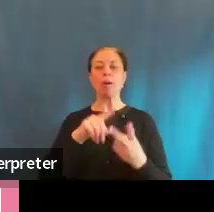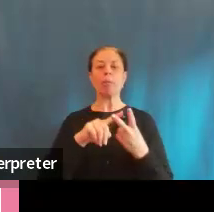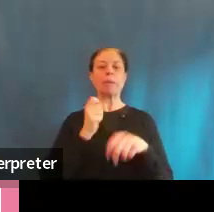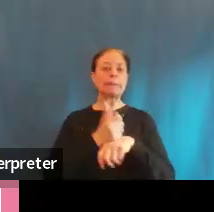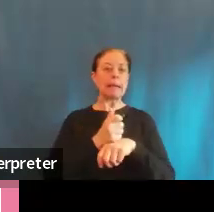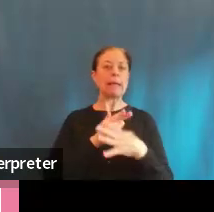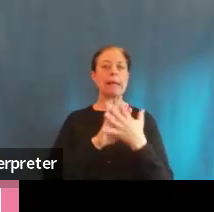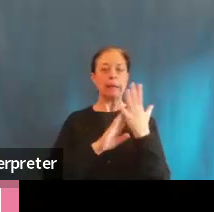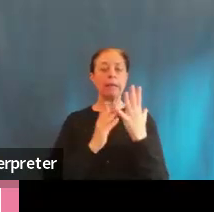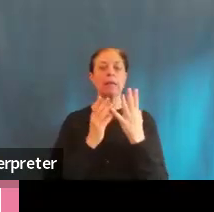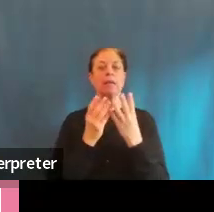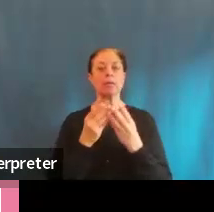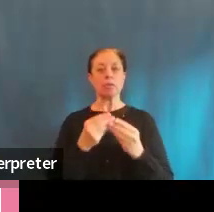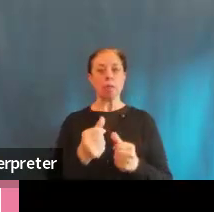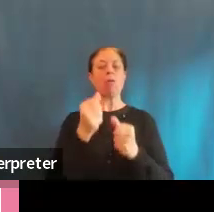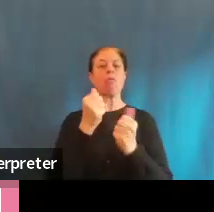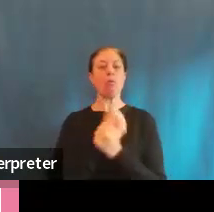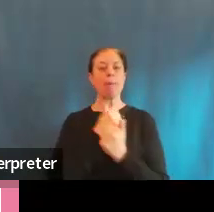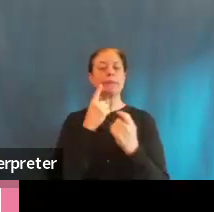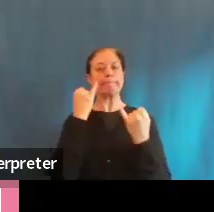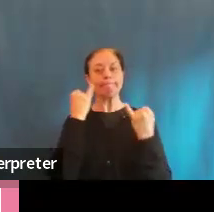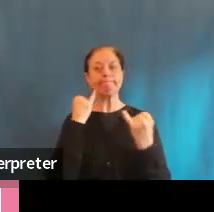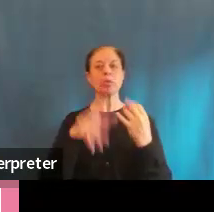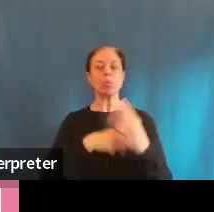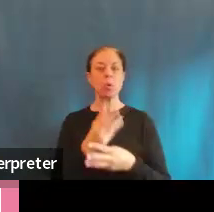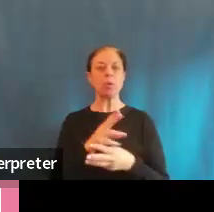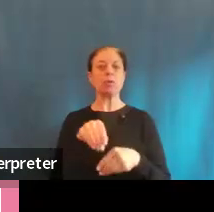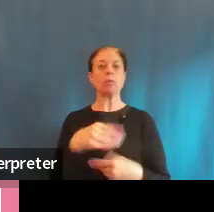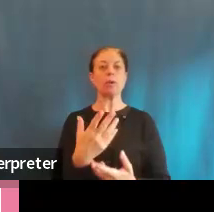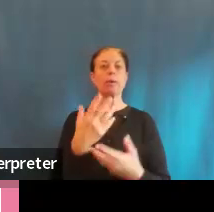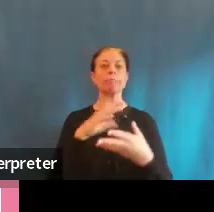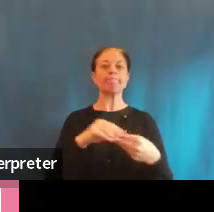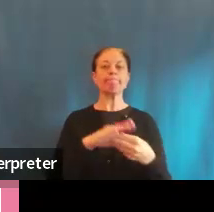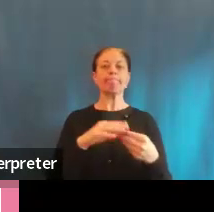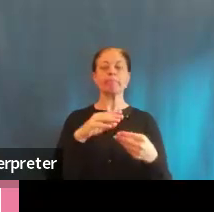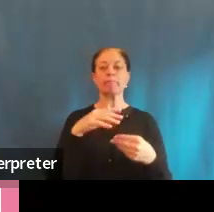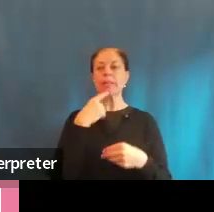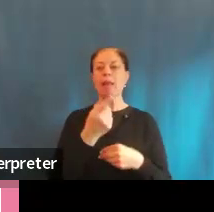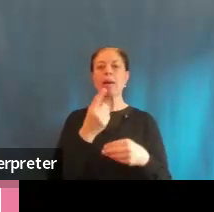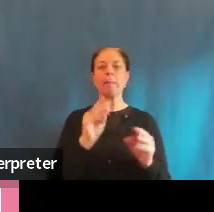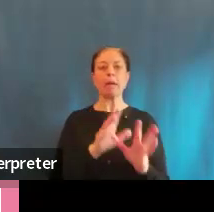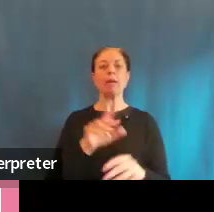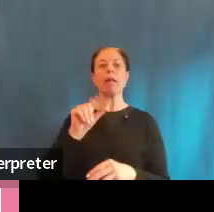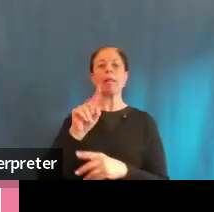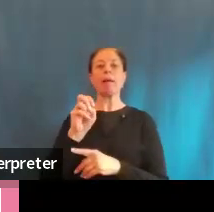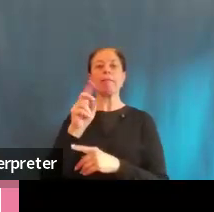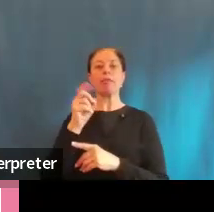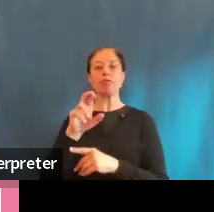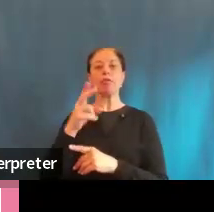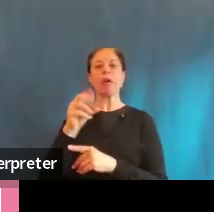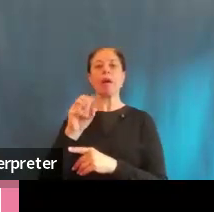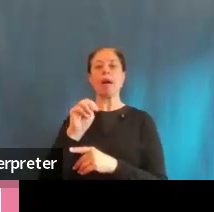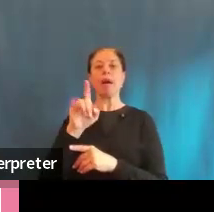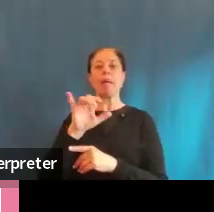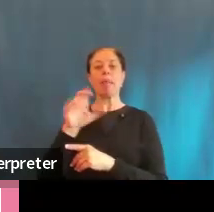slow burn romance in a richly imagined world inspired by Studio Ghibli's storytelling magic, Lavender and Hemlock is a portal fantasy